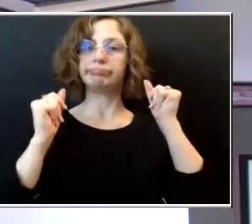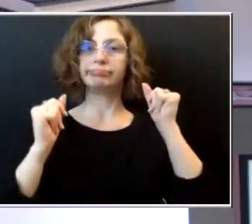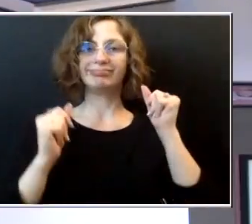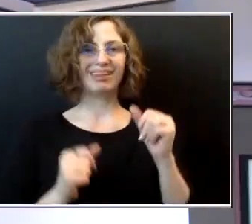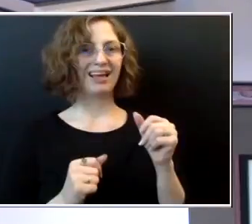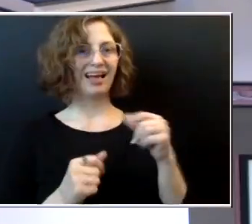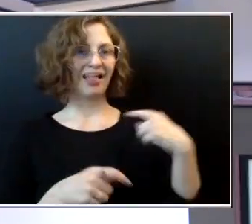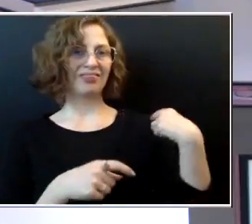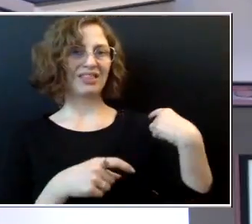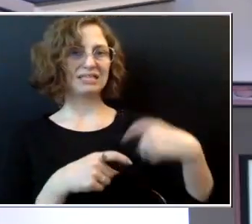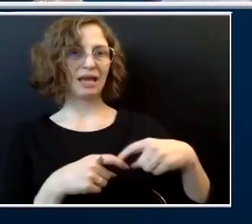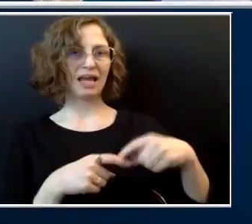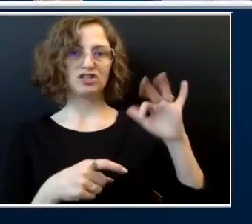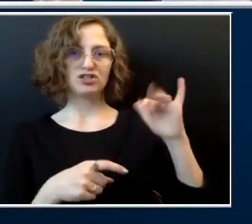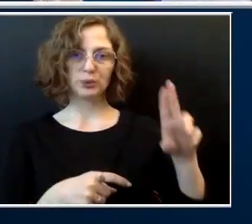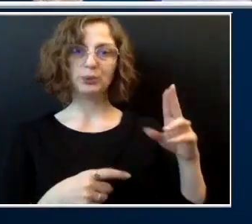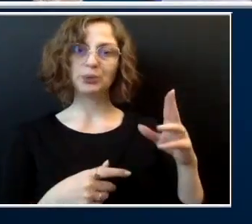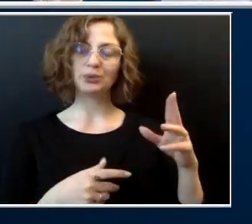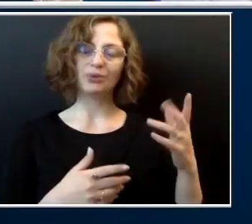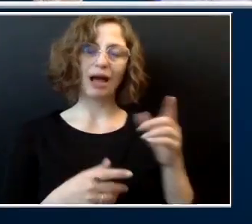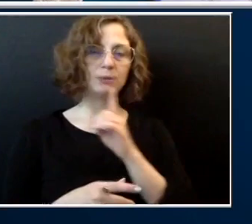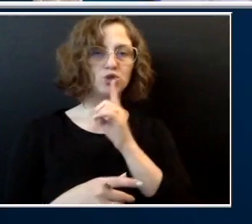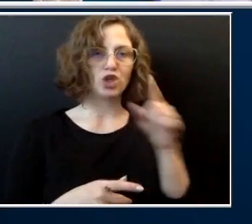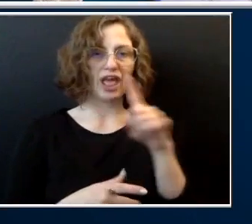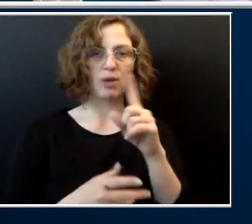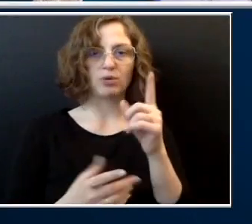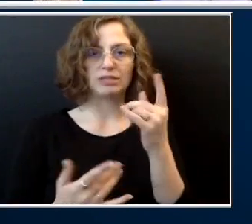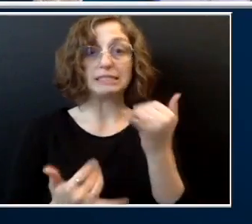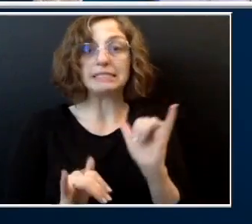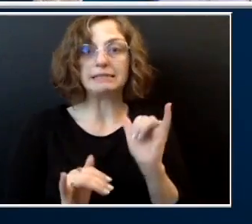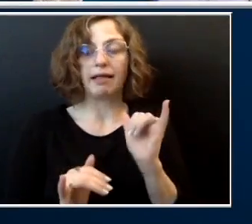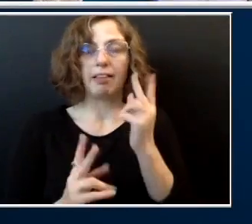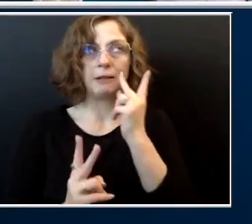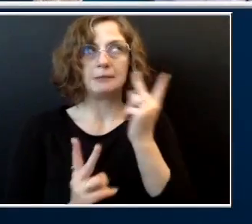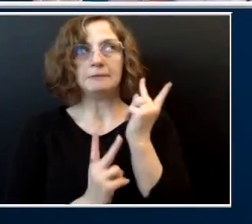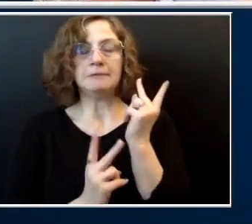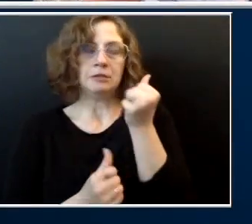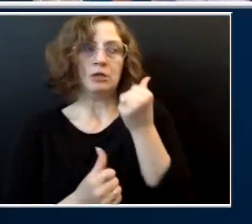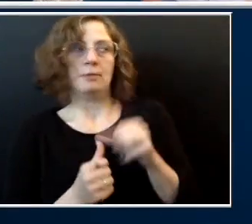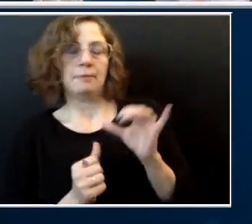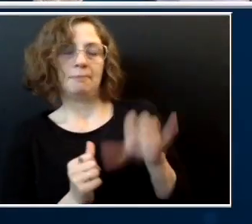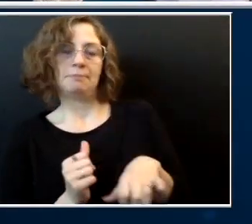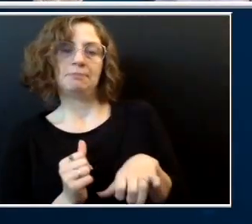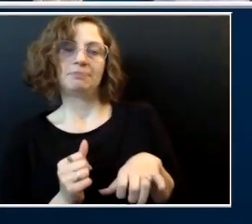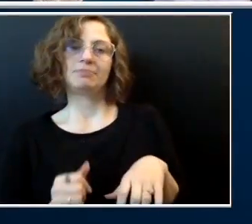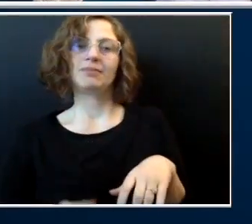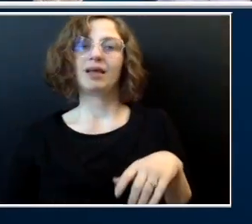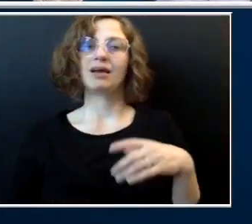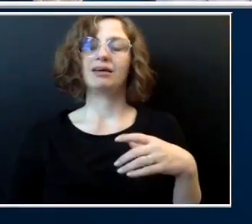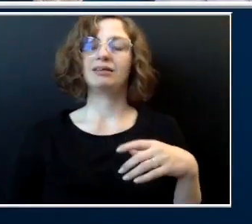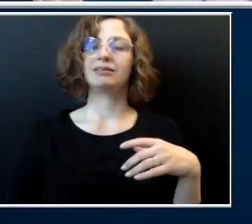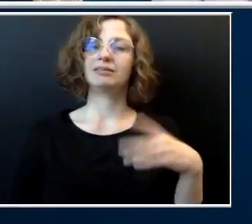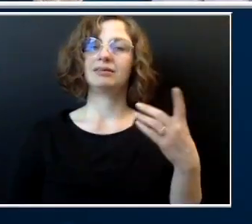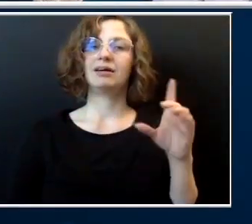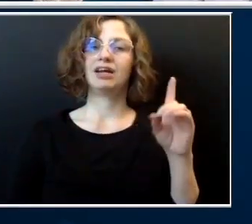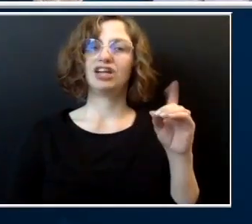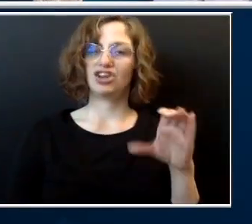remembered. And Hawkeye, I know, is a student of infectious disease, a practitioner of infectious disease. This story has got to be near and dear to your